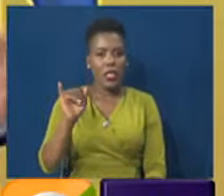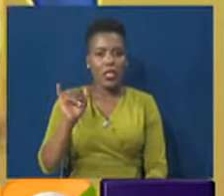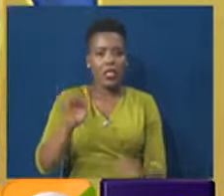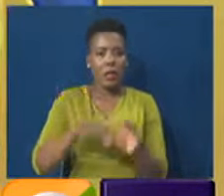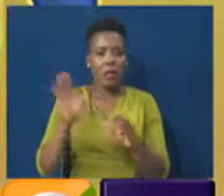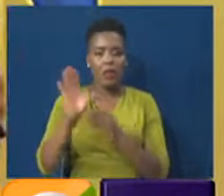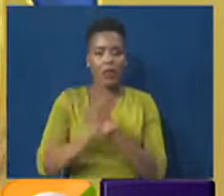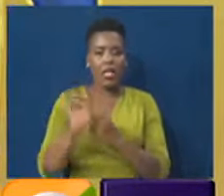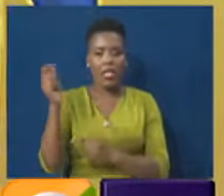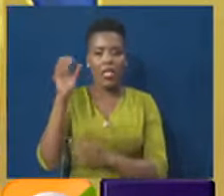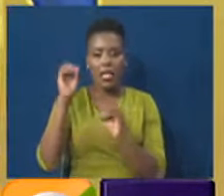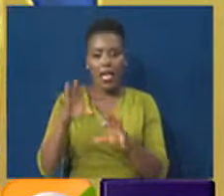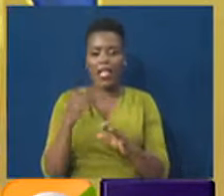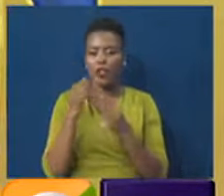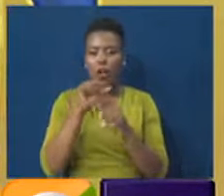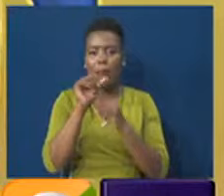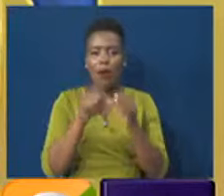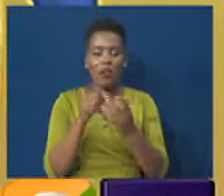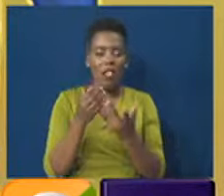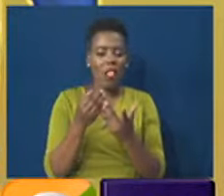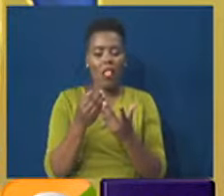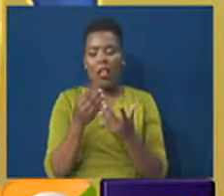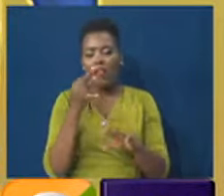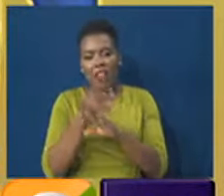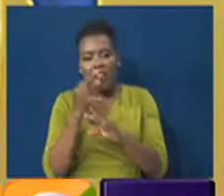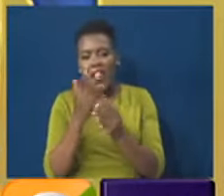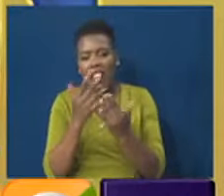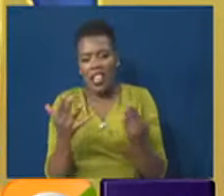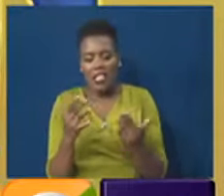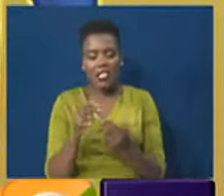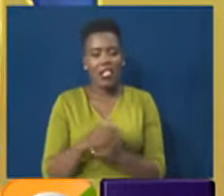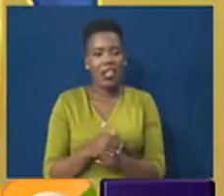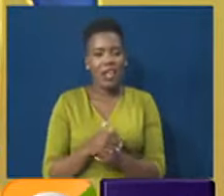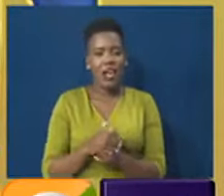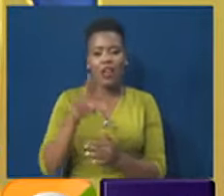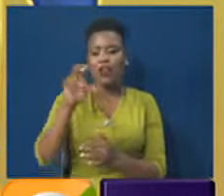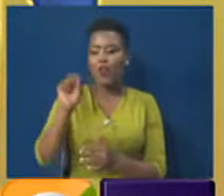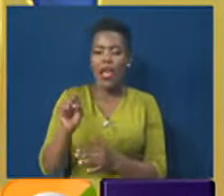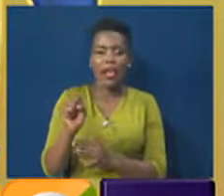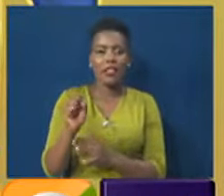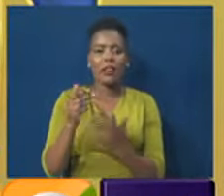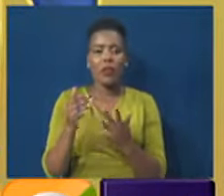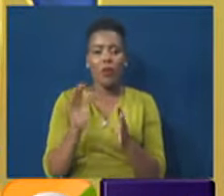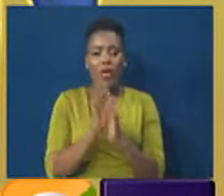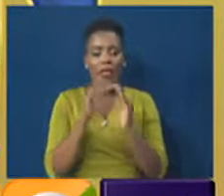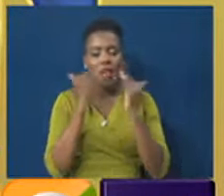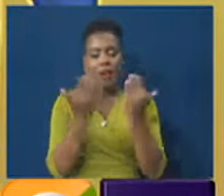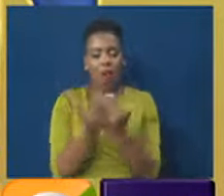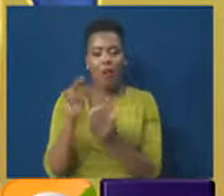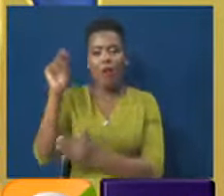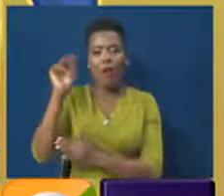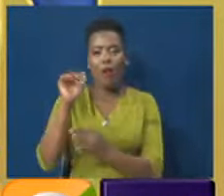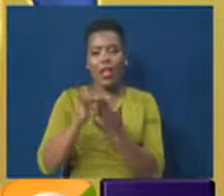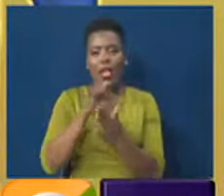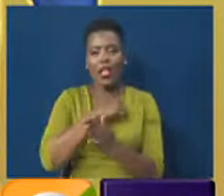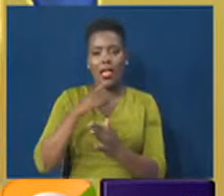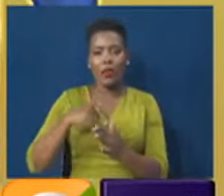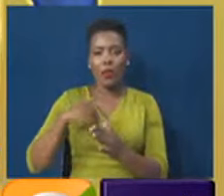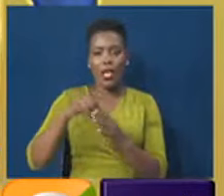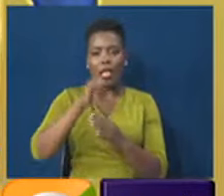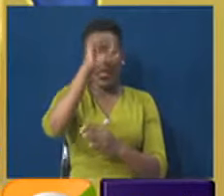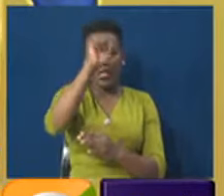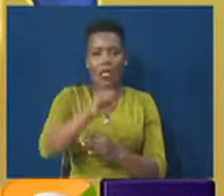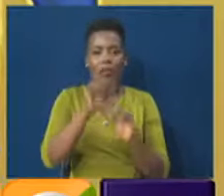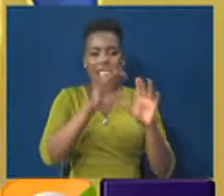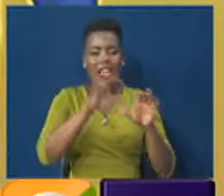about this unfair, practice by the US and by the, you know, global north, that we in the south are suffering